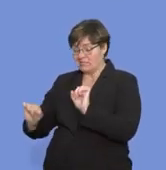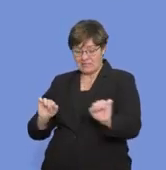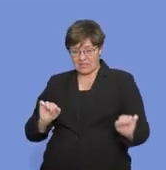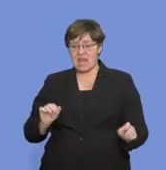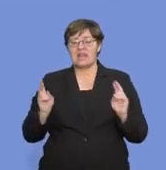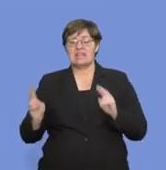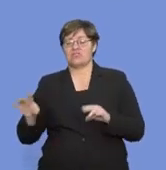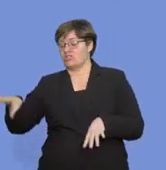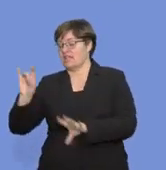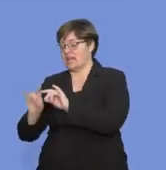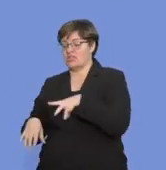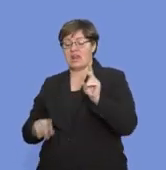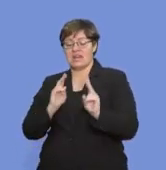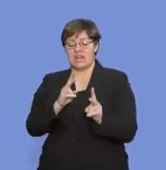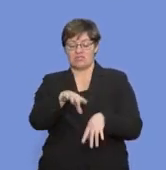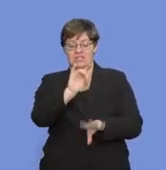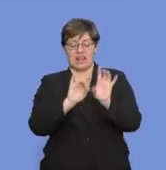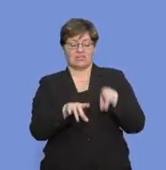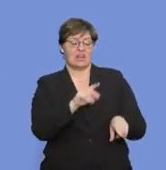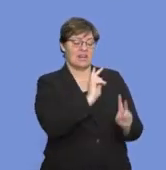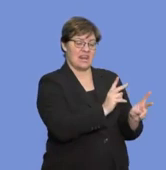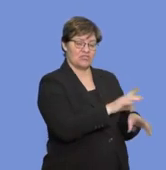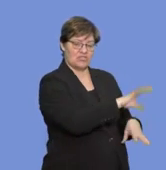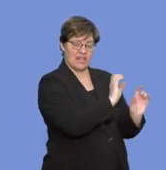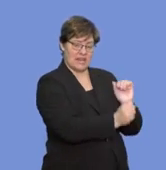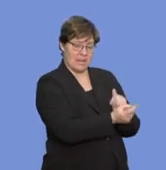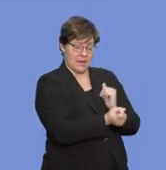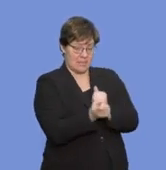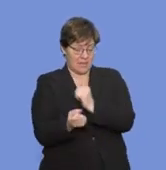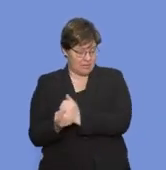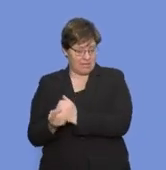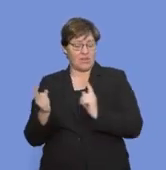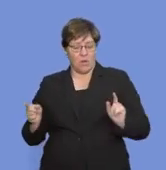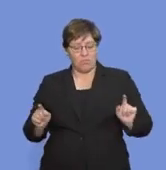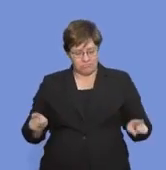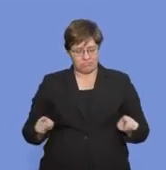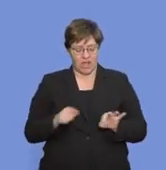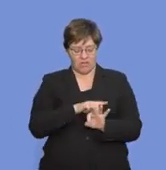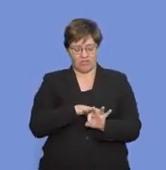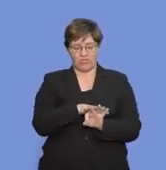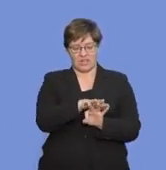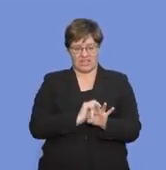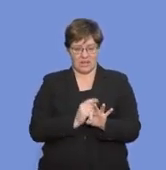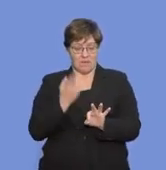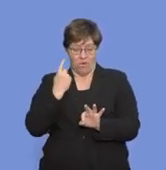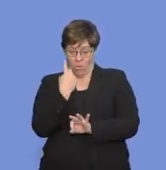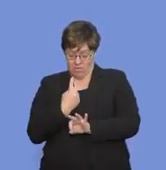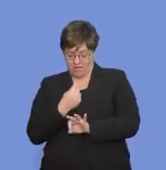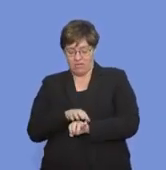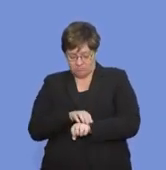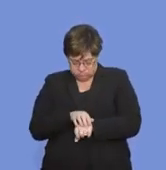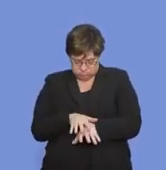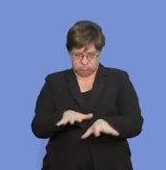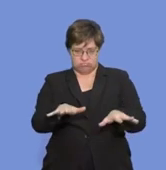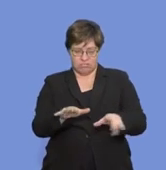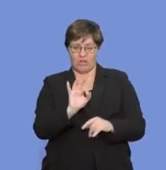specific environmental conditions that they found themselves in. And because of that, we now have 3